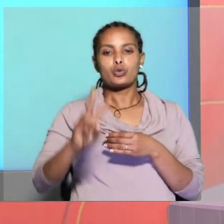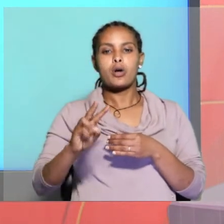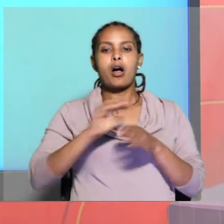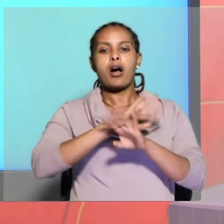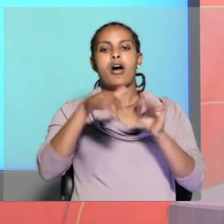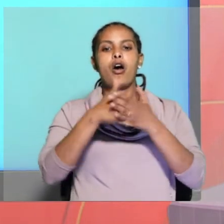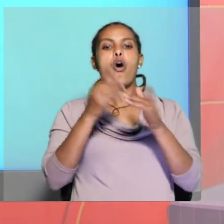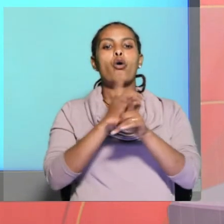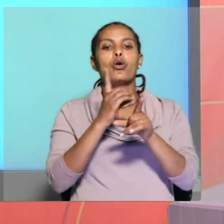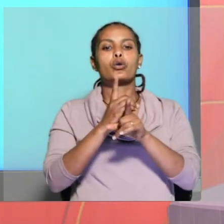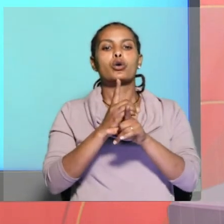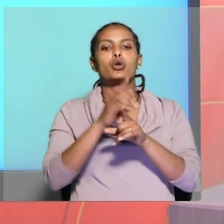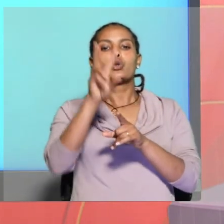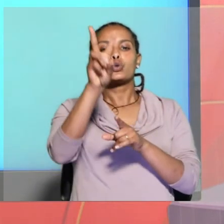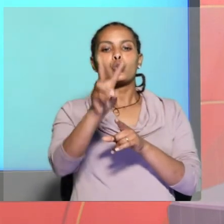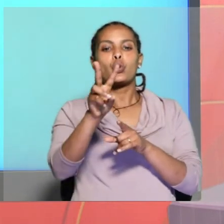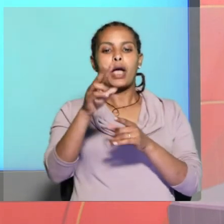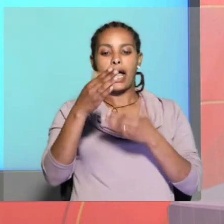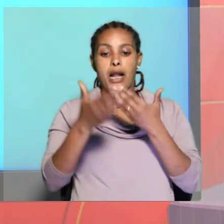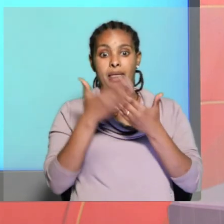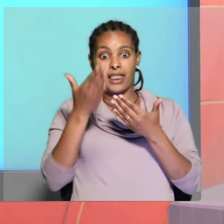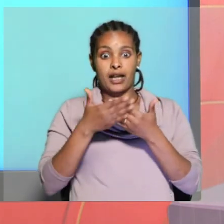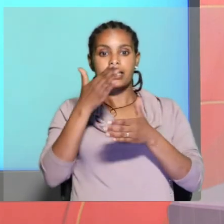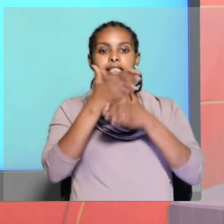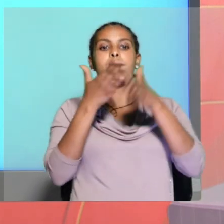as occurring in 2 elementary steps.